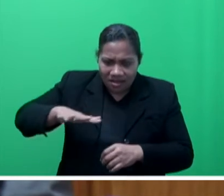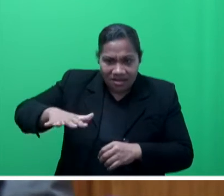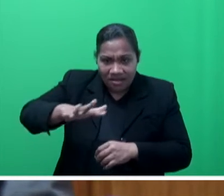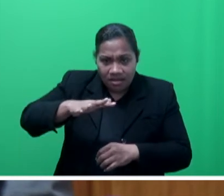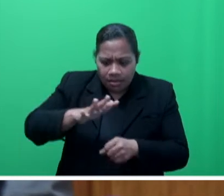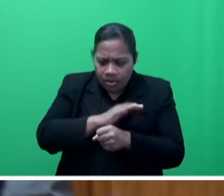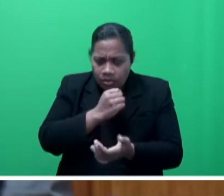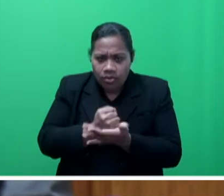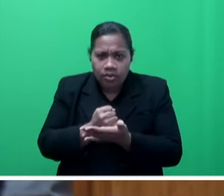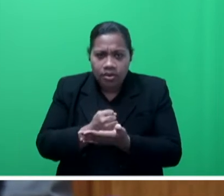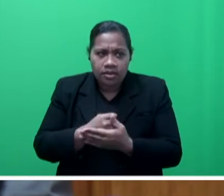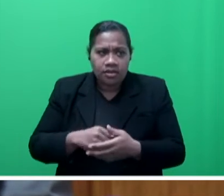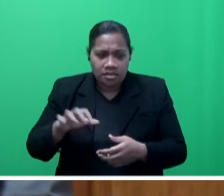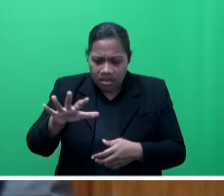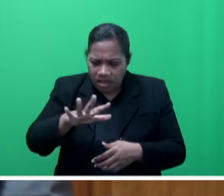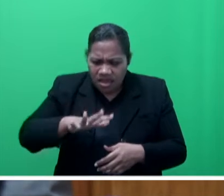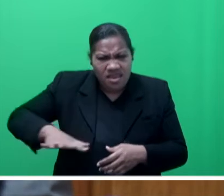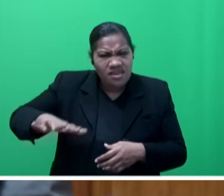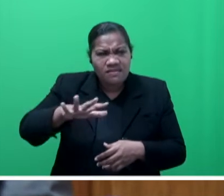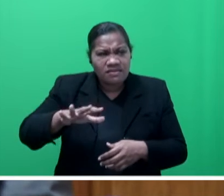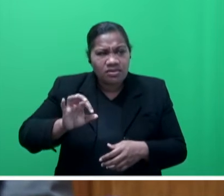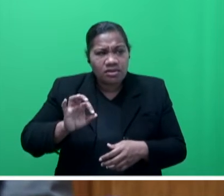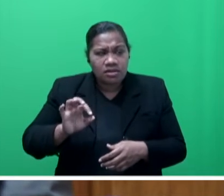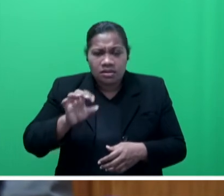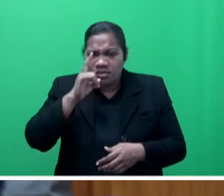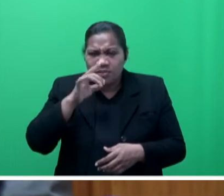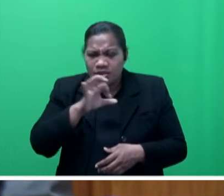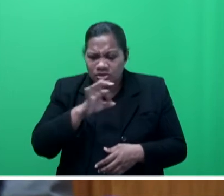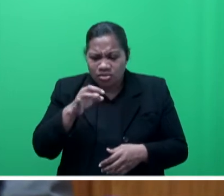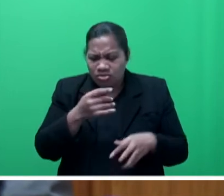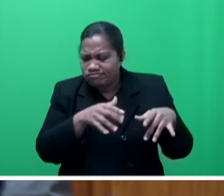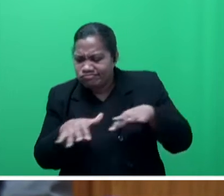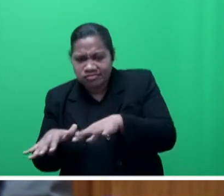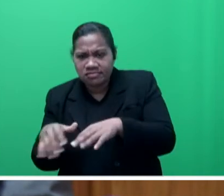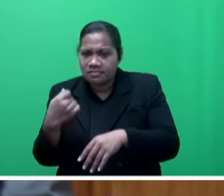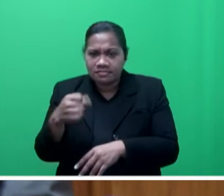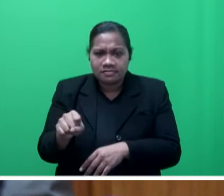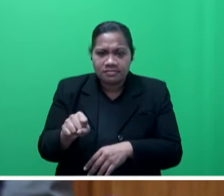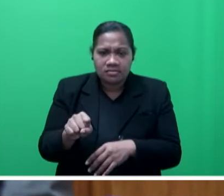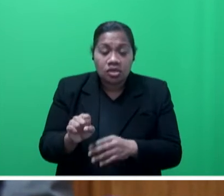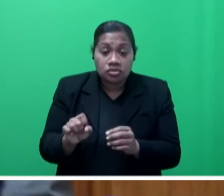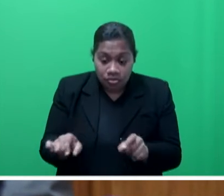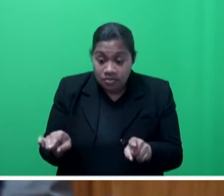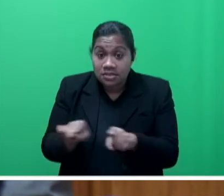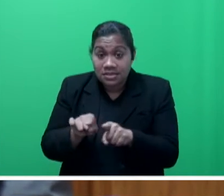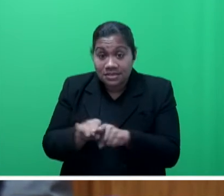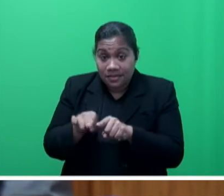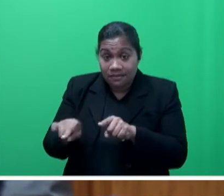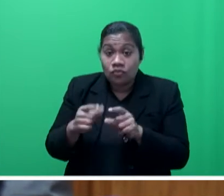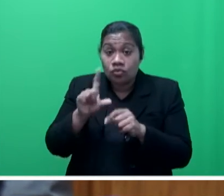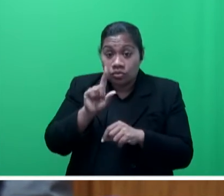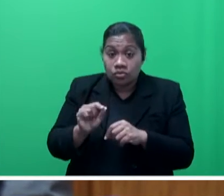is not what people do not intrude on it. So the same sort of things are done with respect to